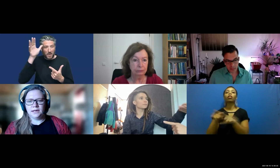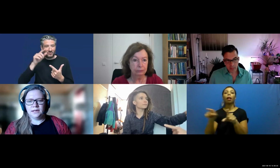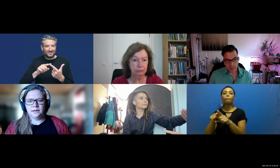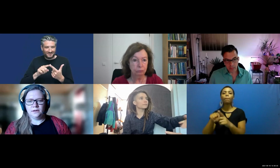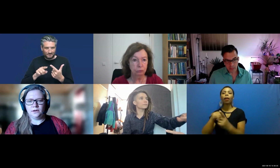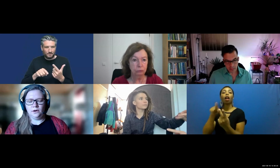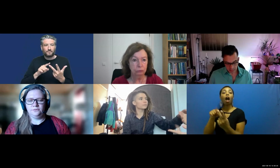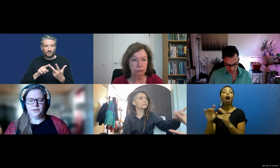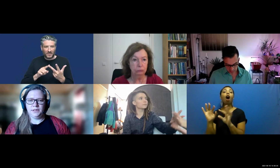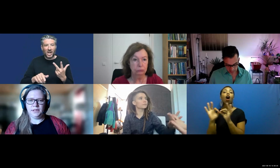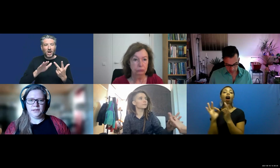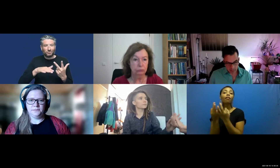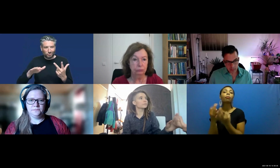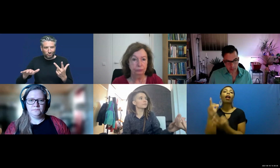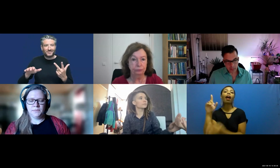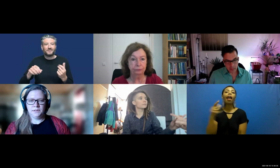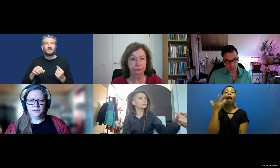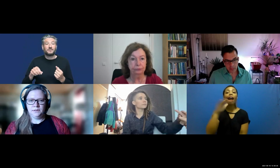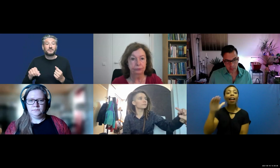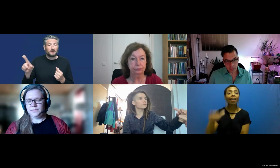think of